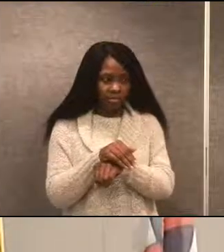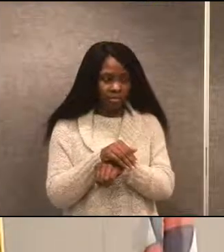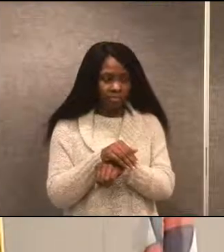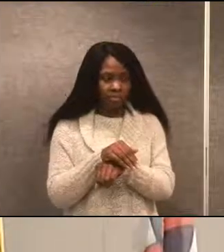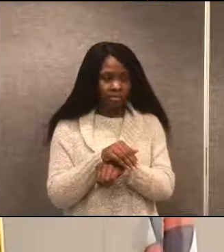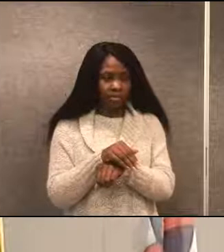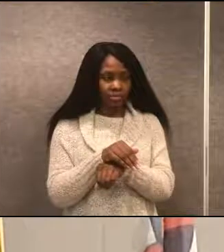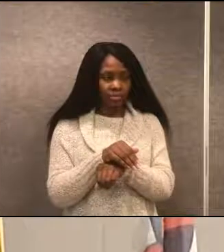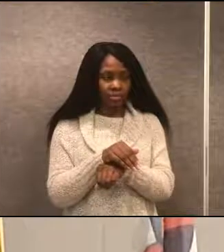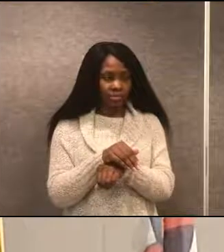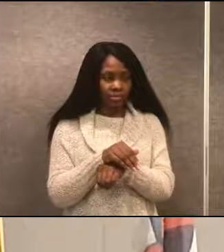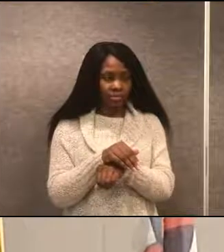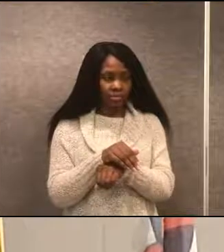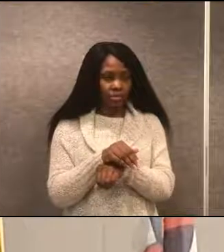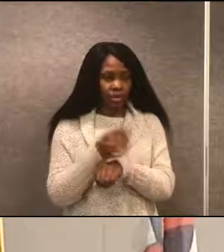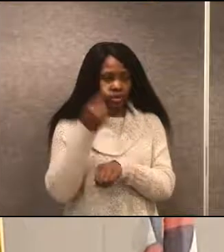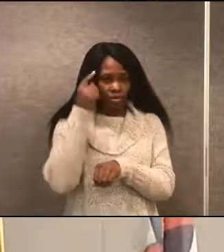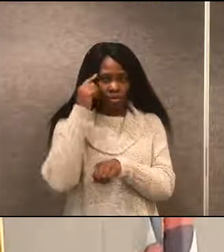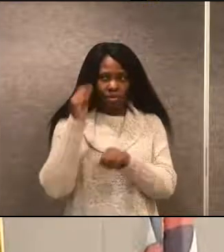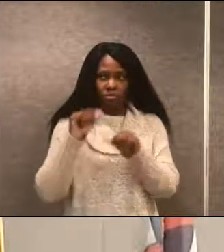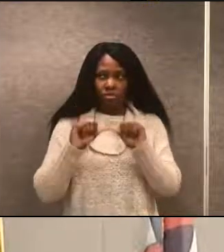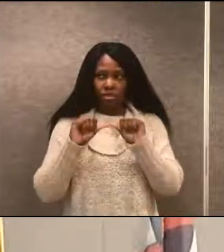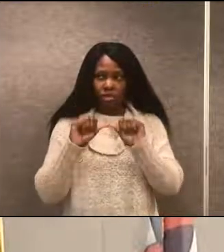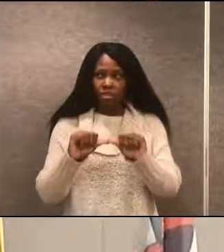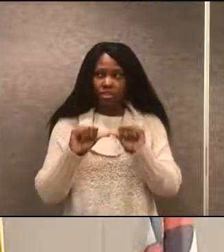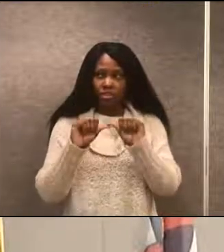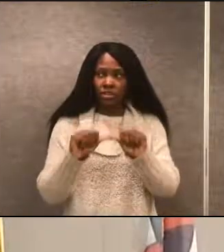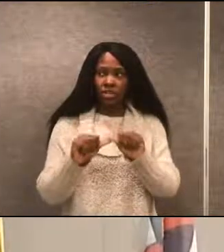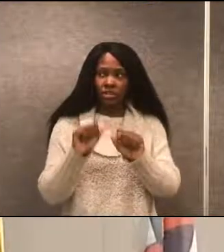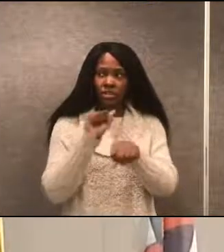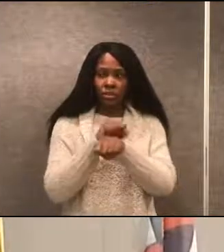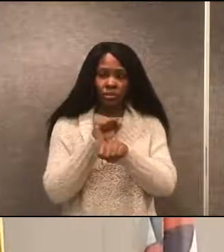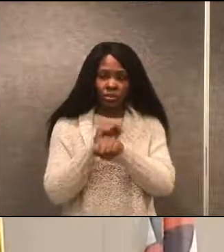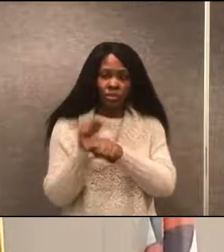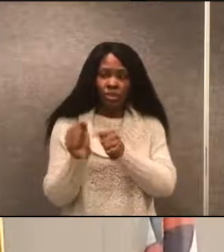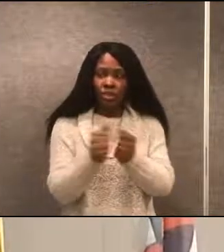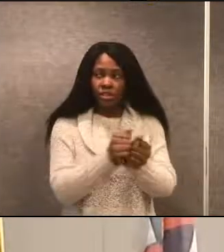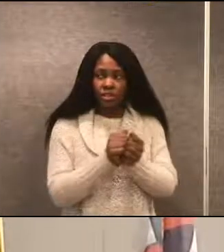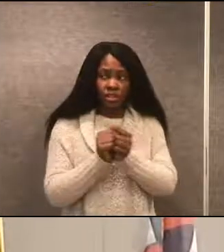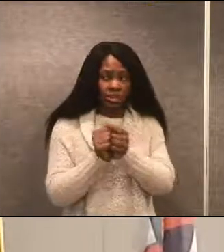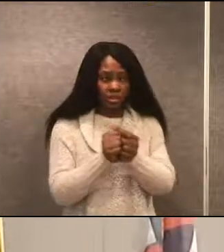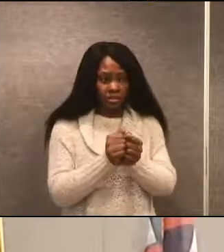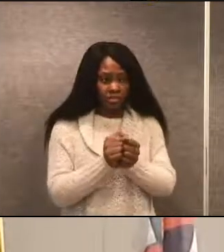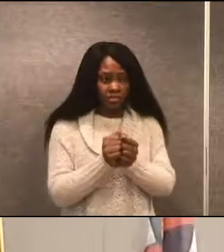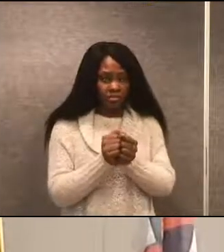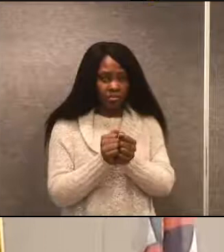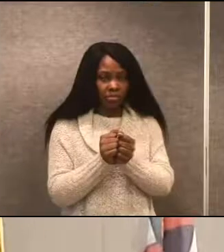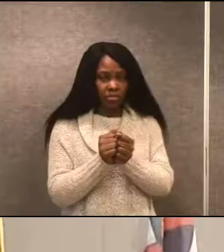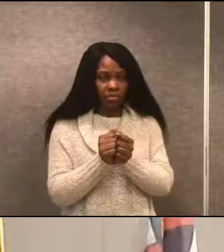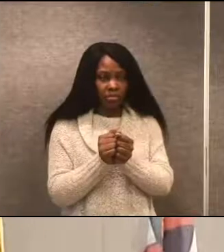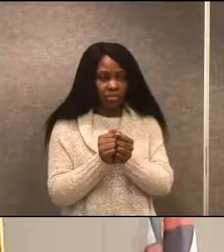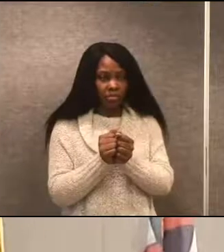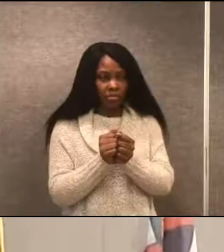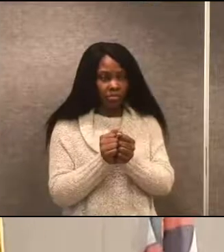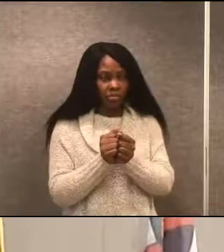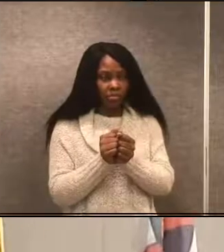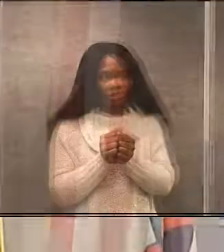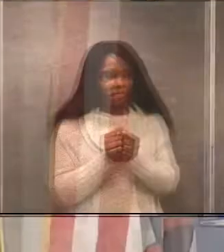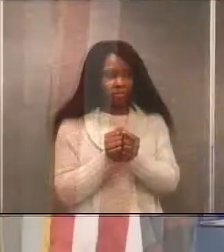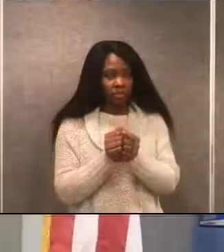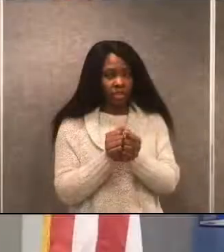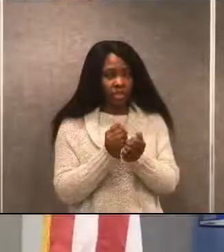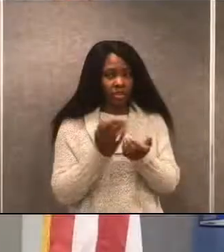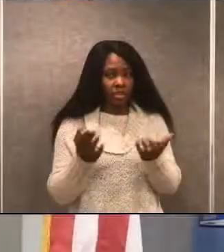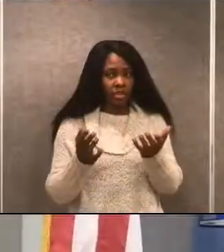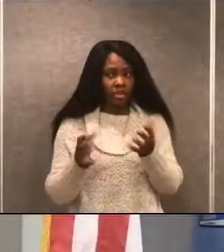but for just the continued collaboration and the effort that they're putting forward to make sure that